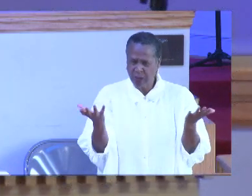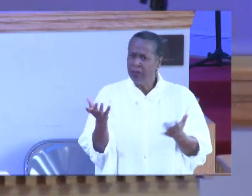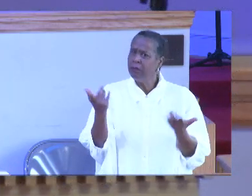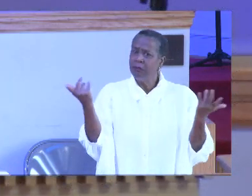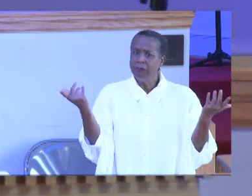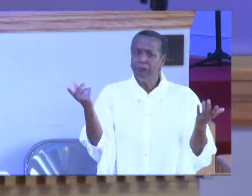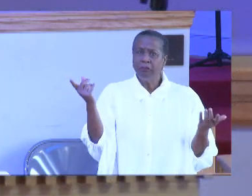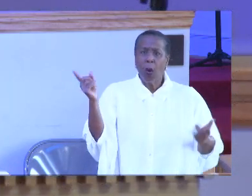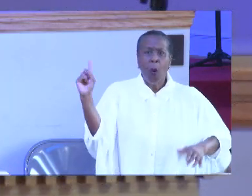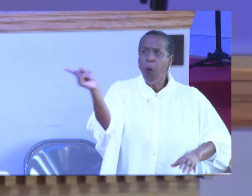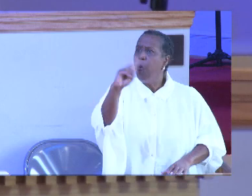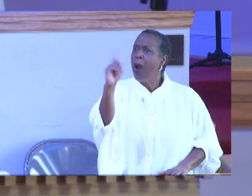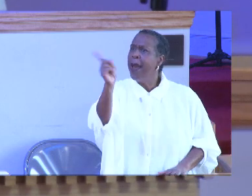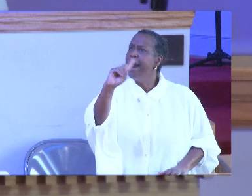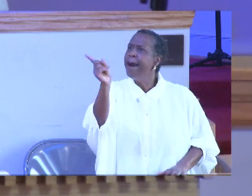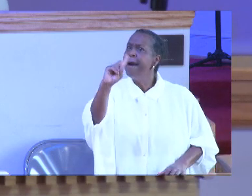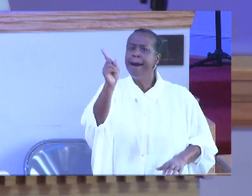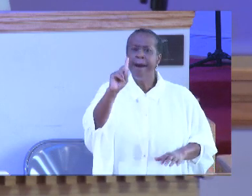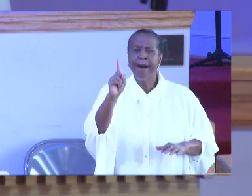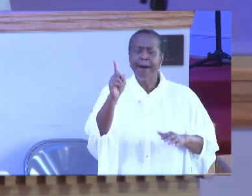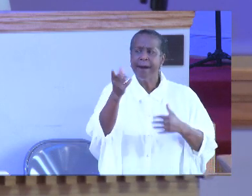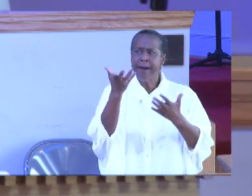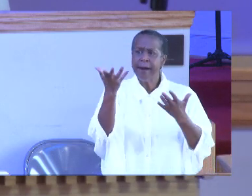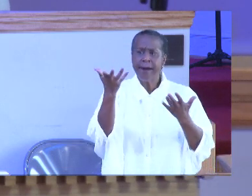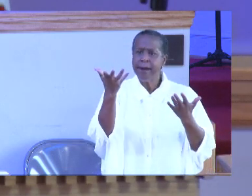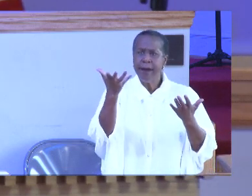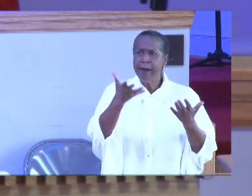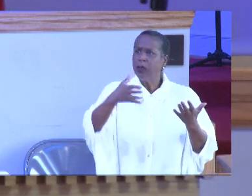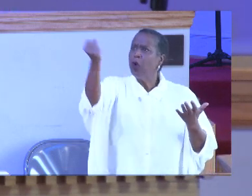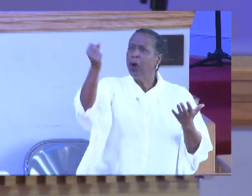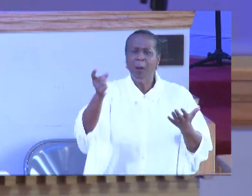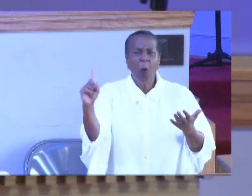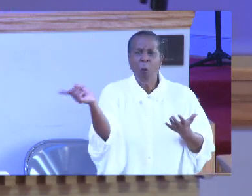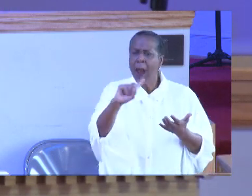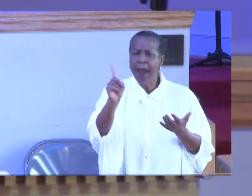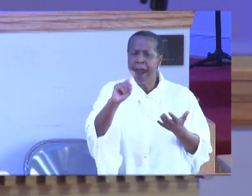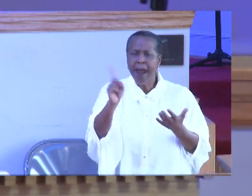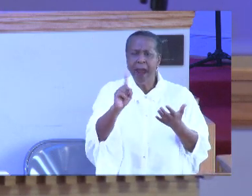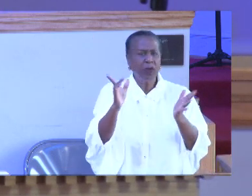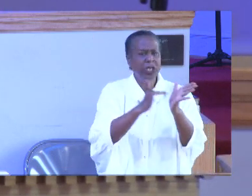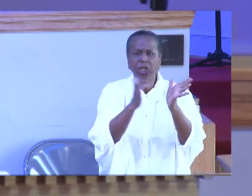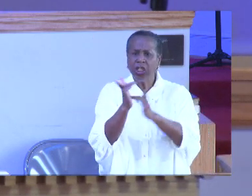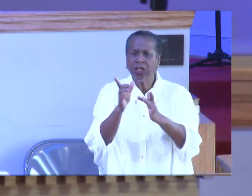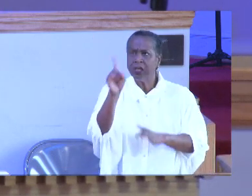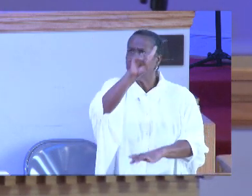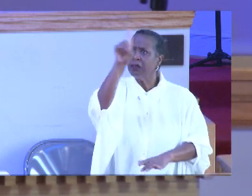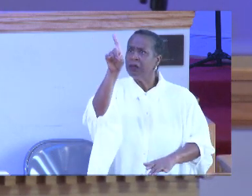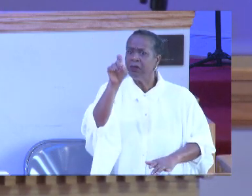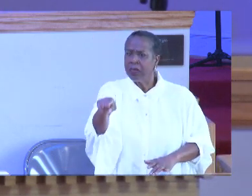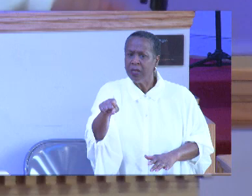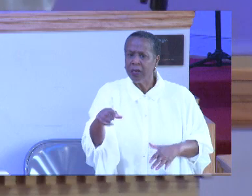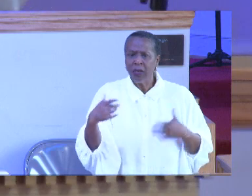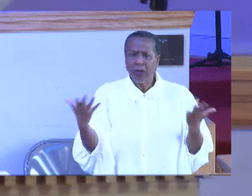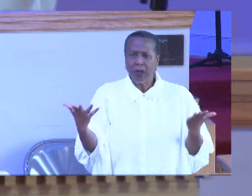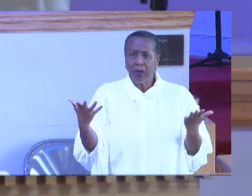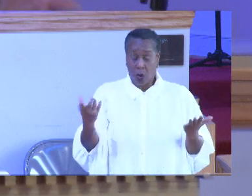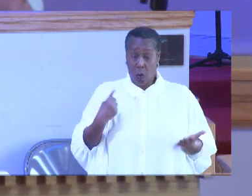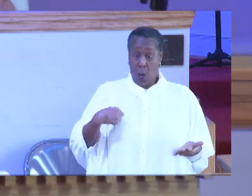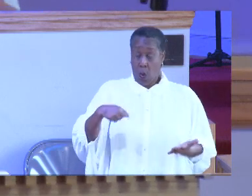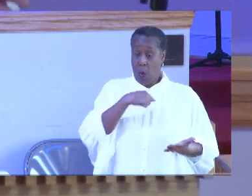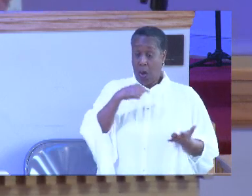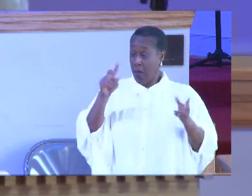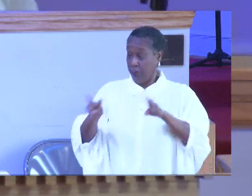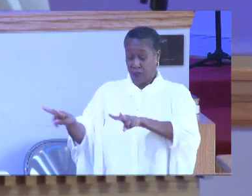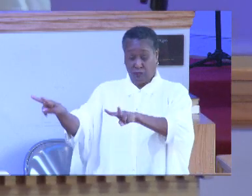Where have they laid him? Where is Jesus? When we look at our